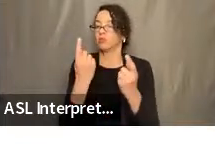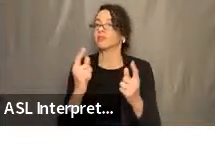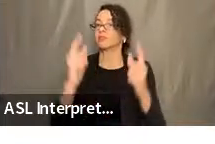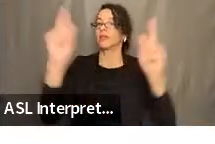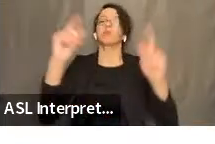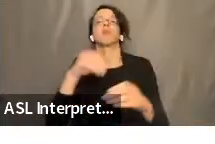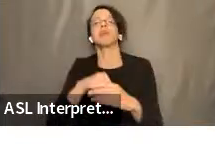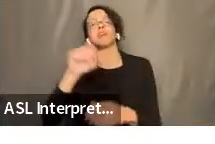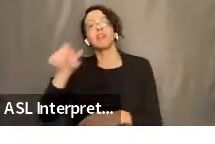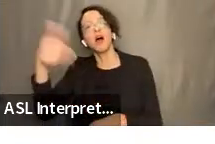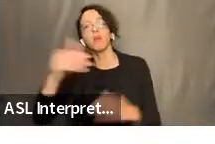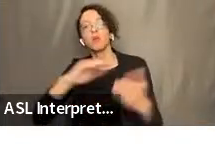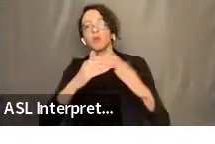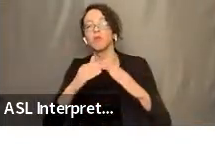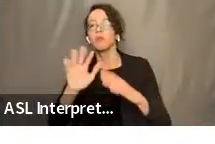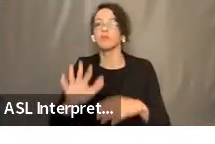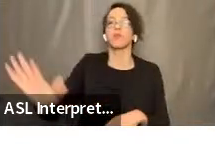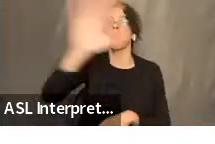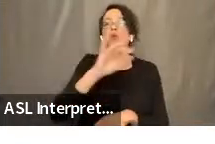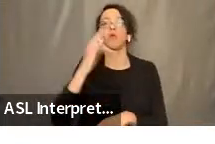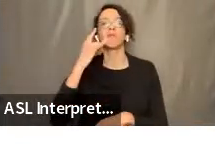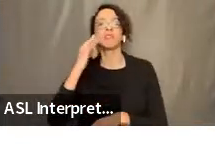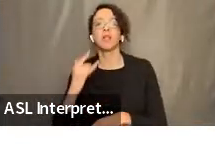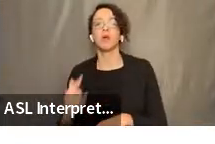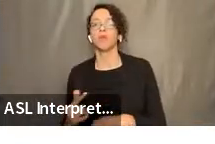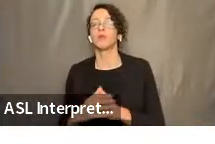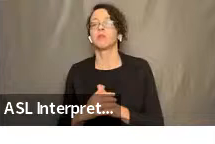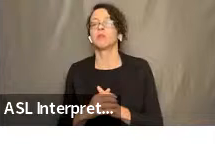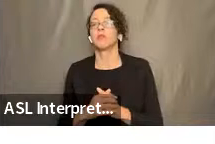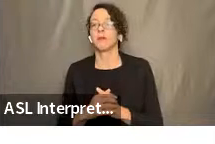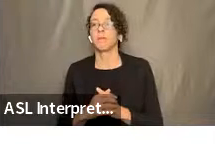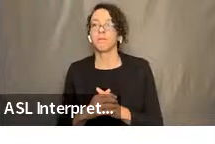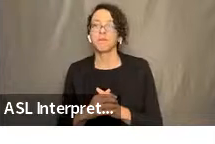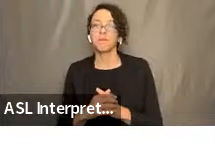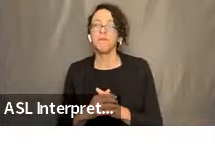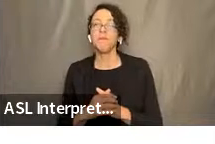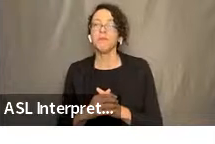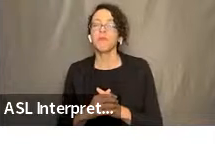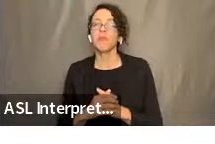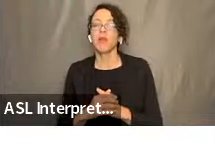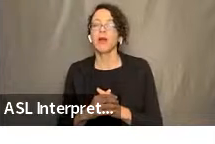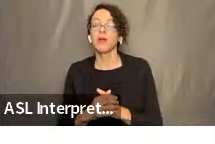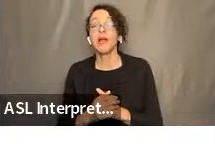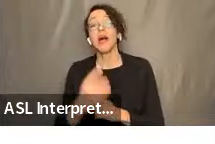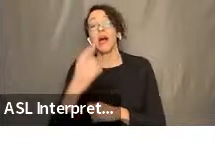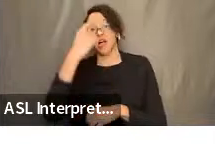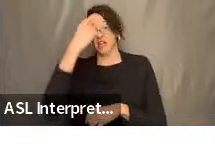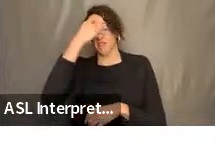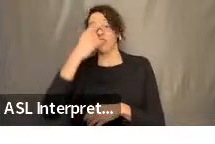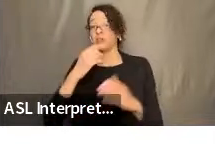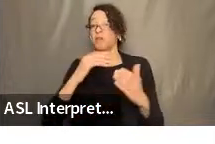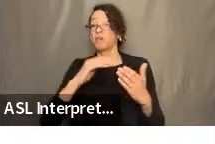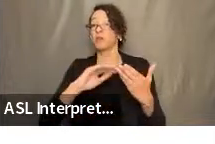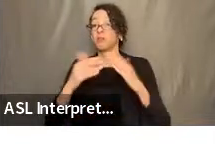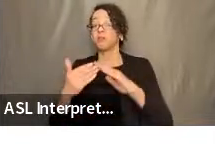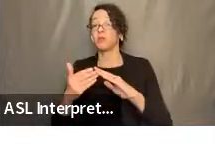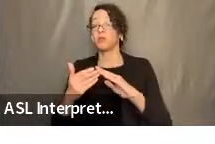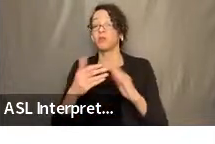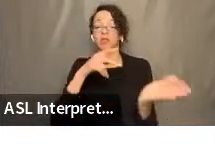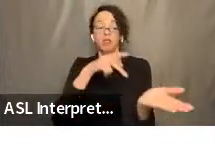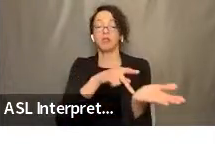I think we could also bring the community paramedic into the solution as